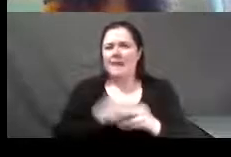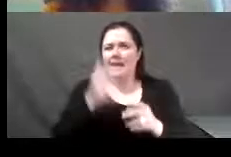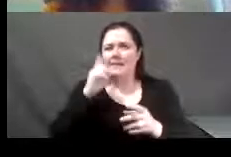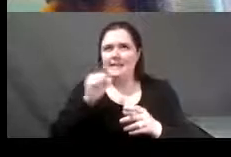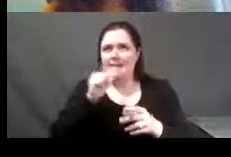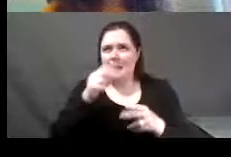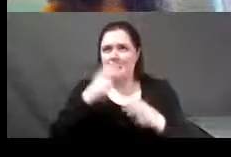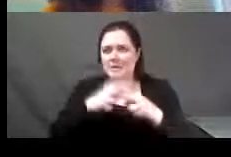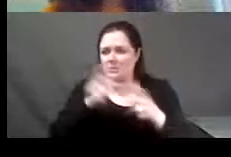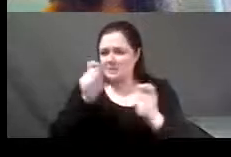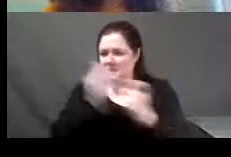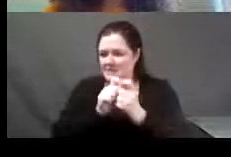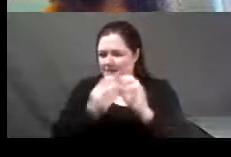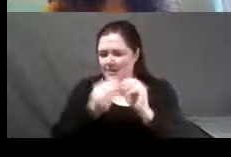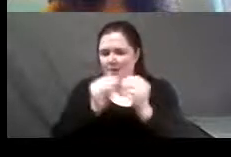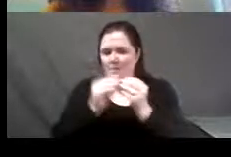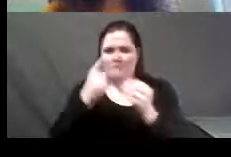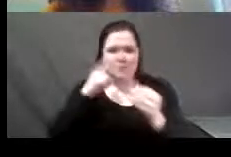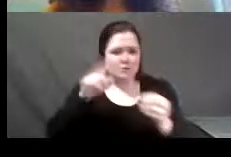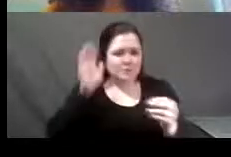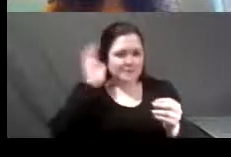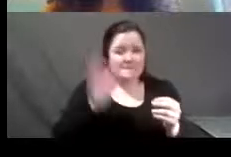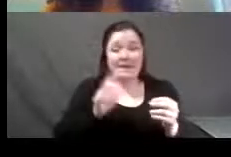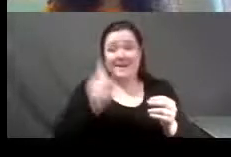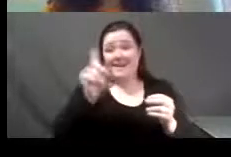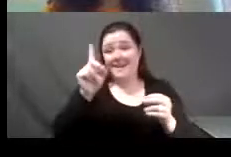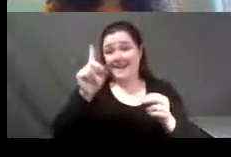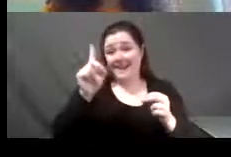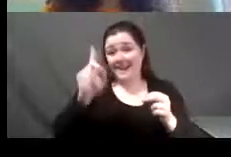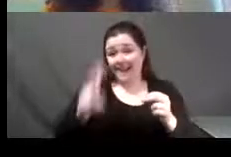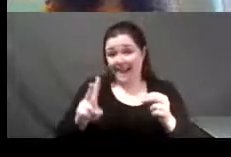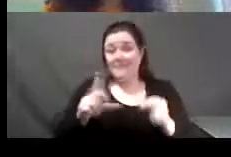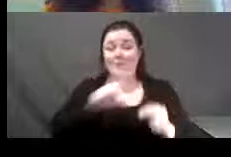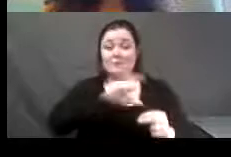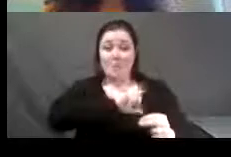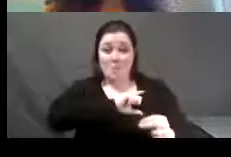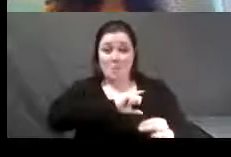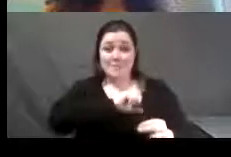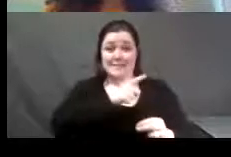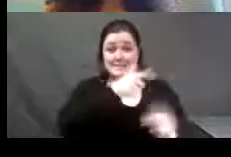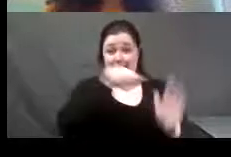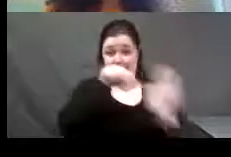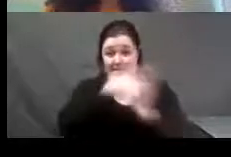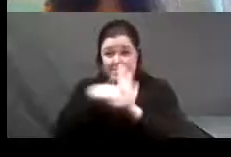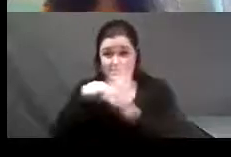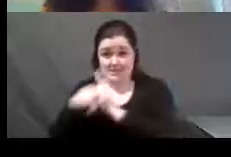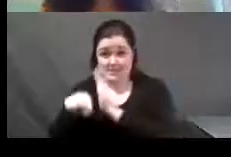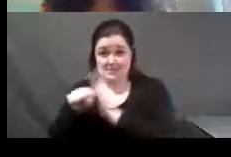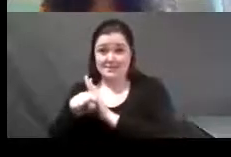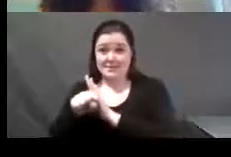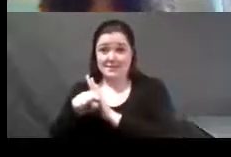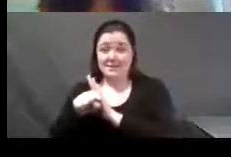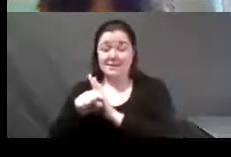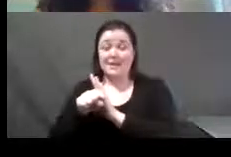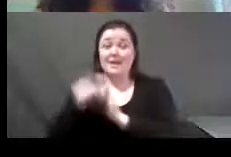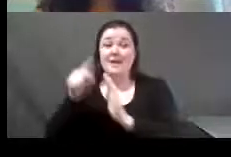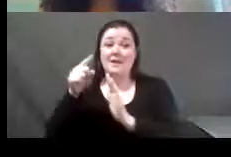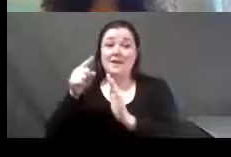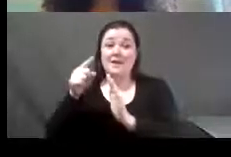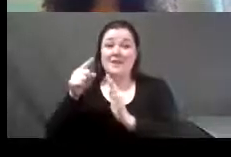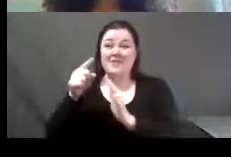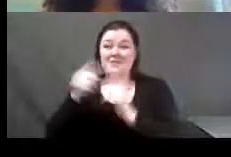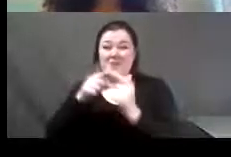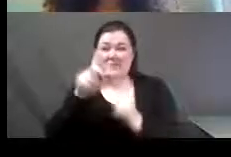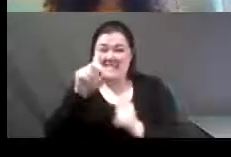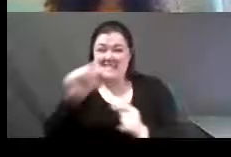number for those who are listening in, but half of the police killings are of disabled community members. So